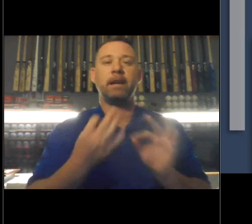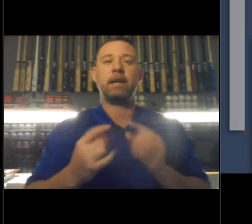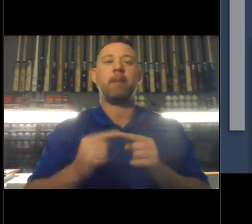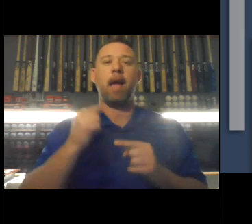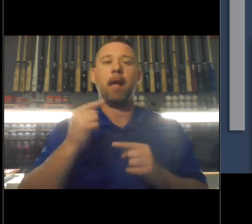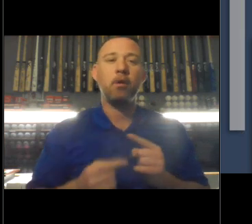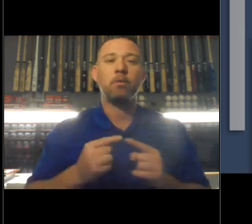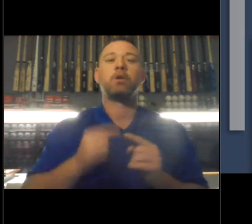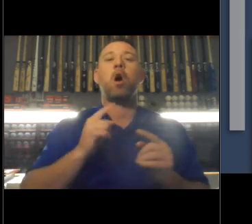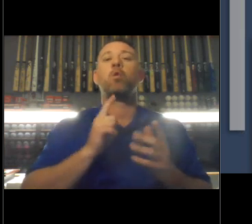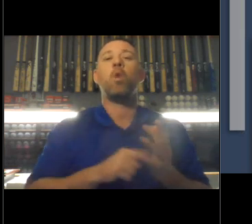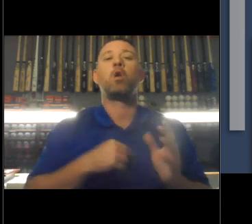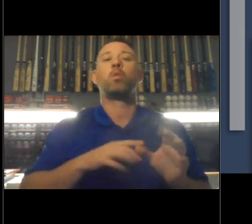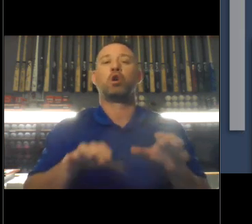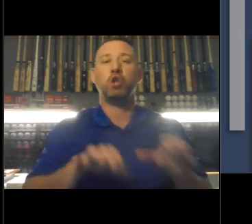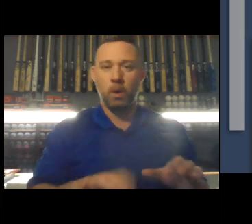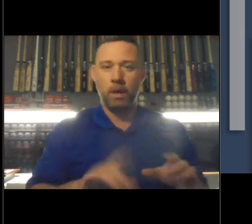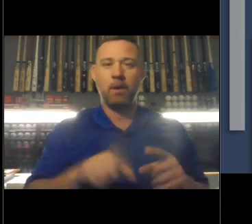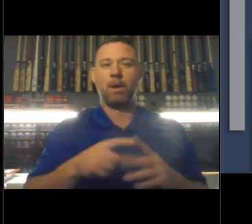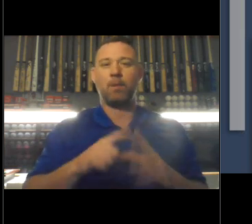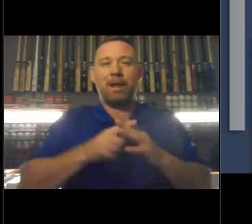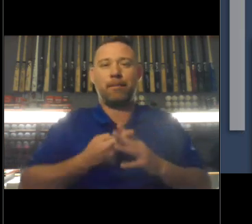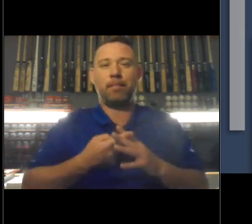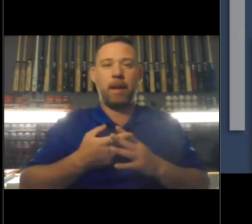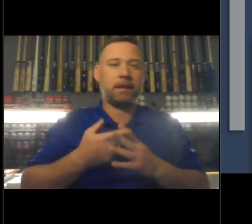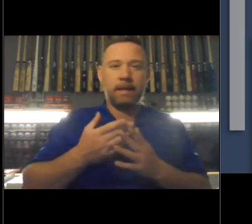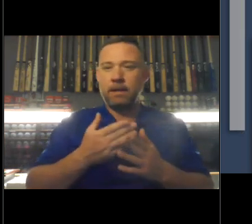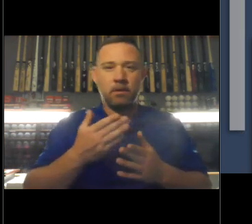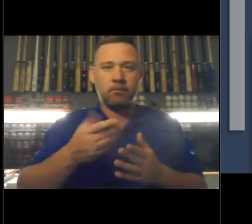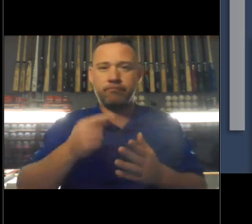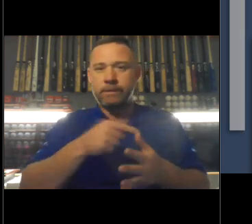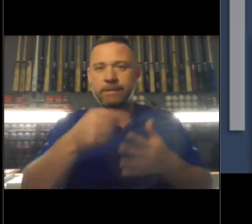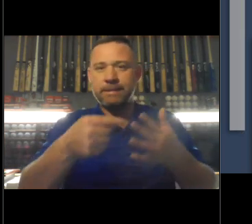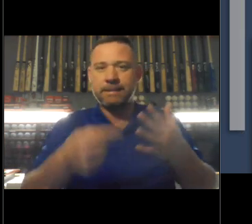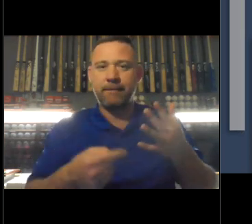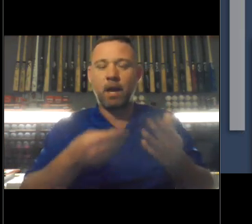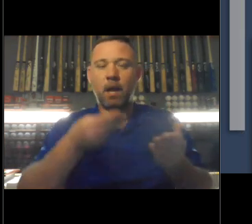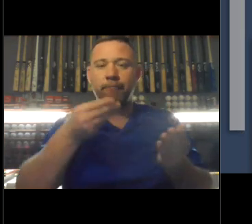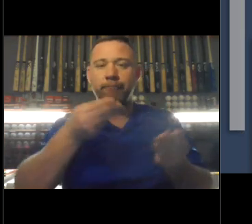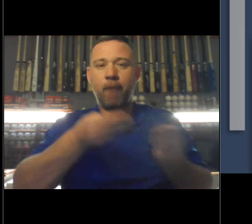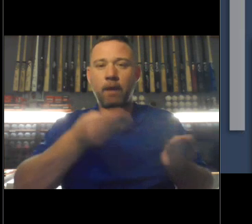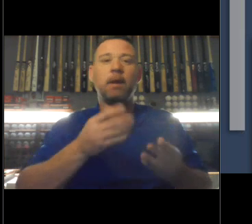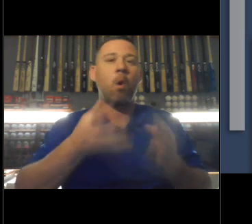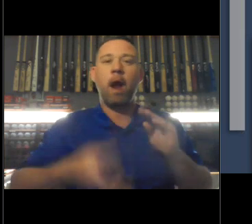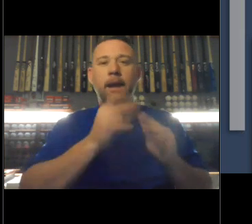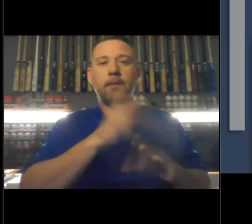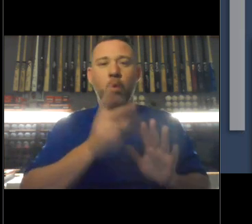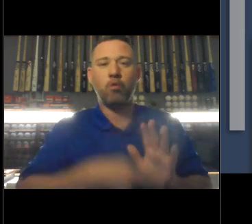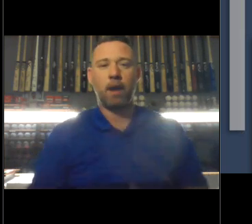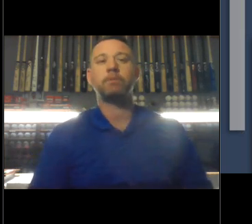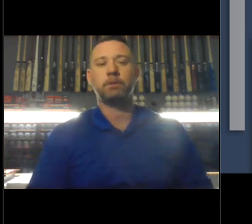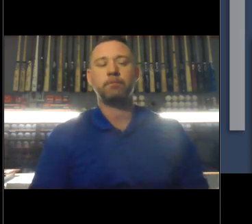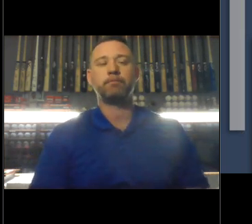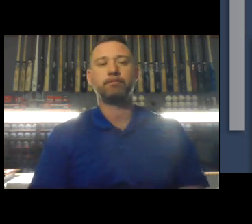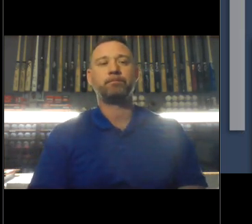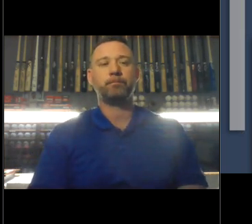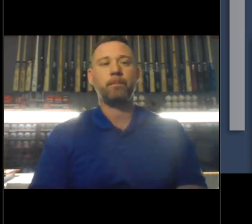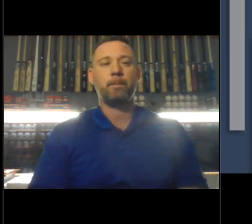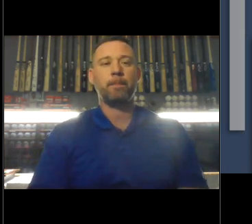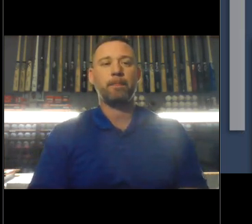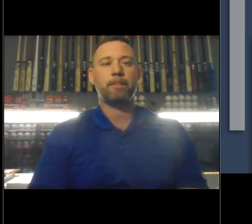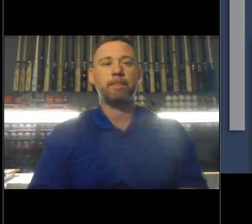we're doing when we're implementing certain funding mechanisms and or programs? Yeah,